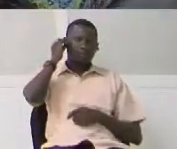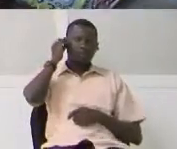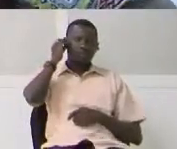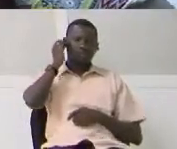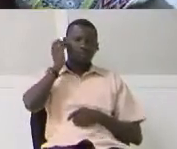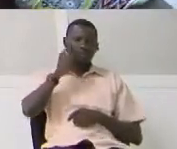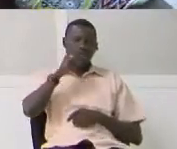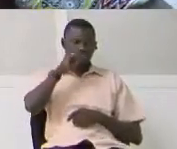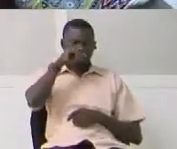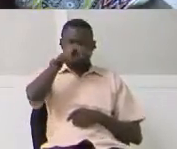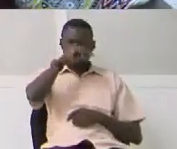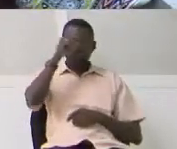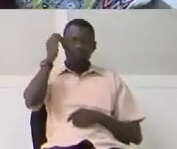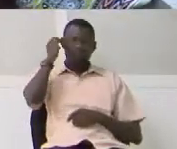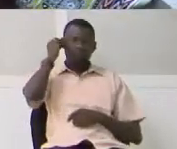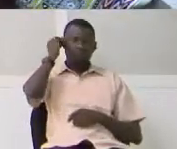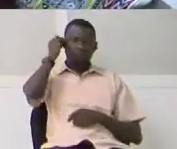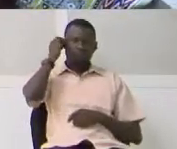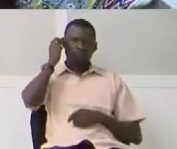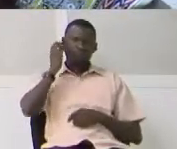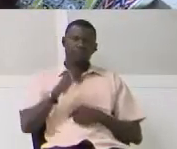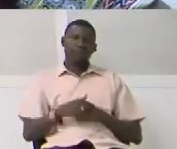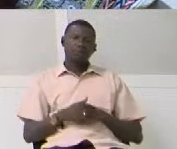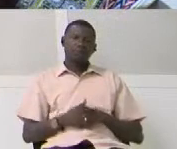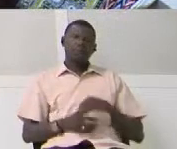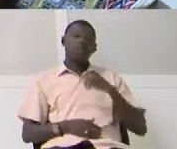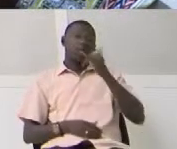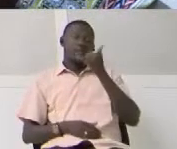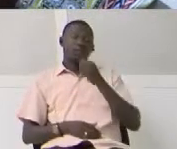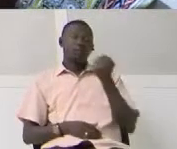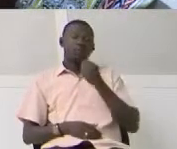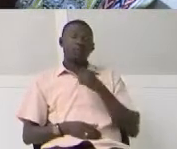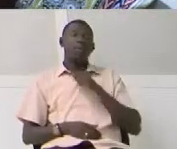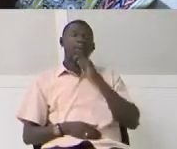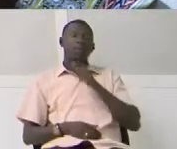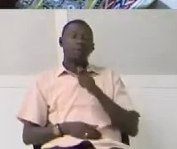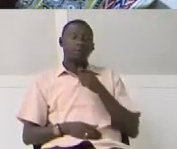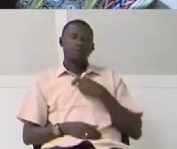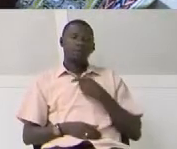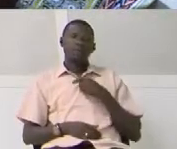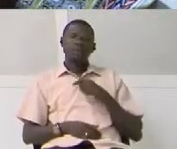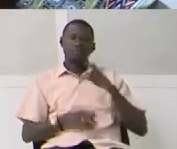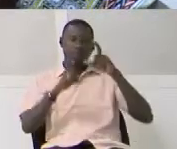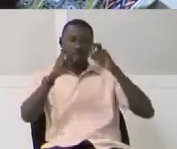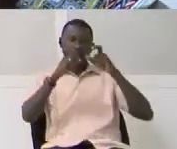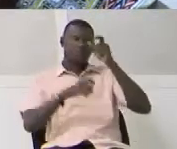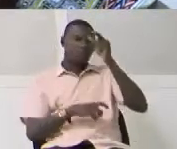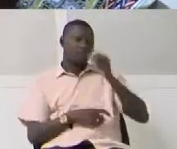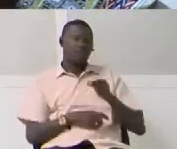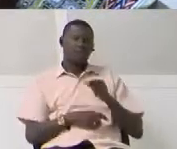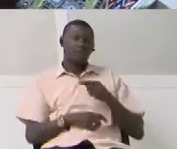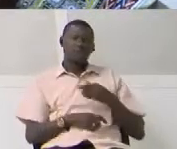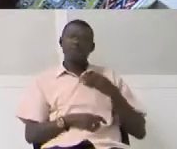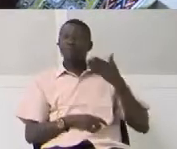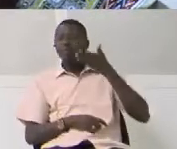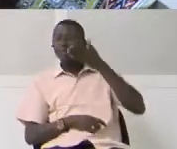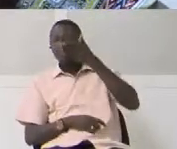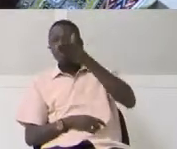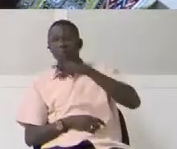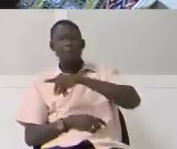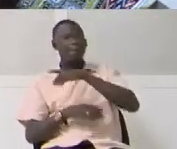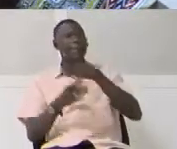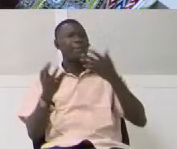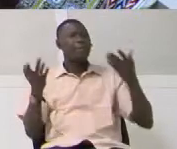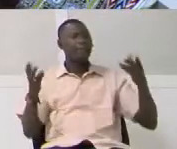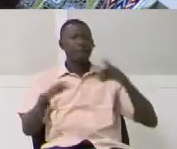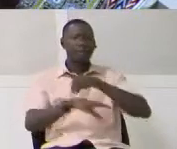Yes, because he was a photographer, a kind of journalist, and he used to go to many places. But if one mom says,